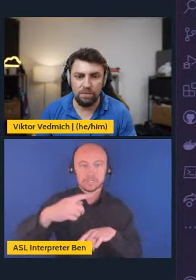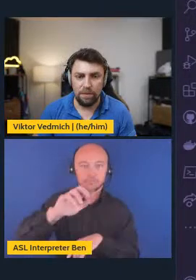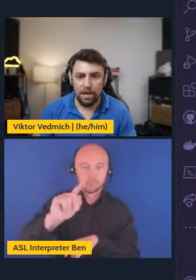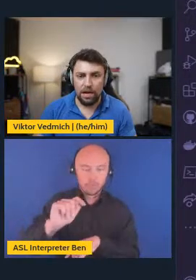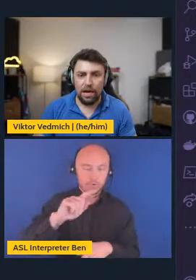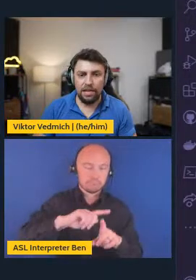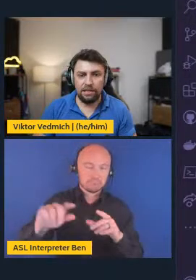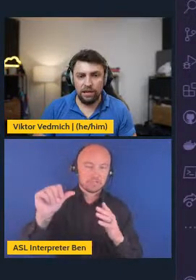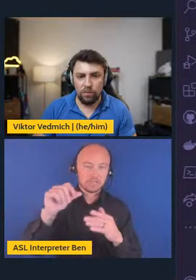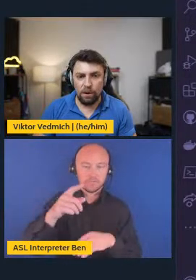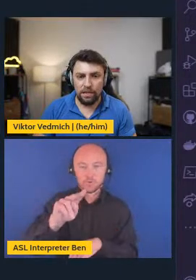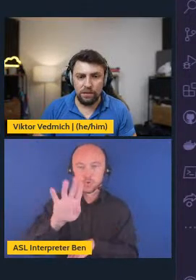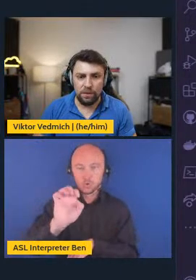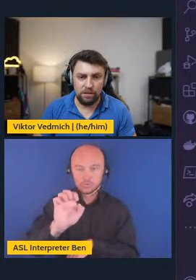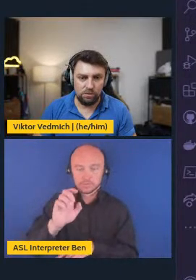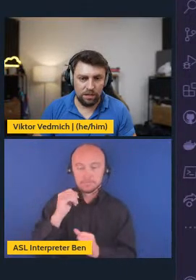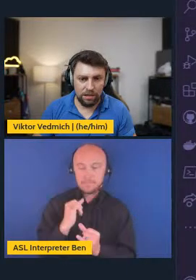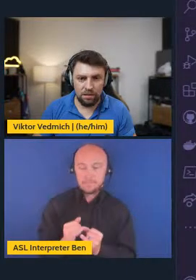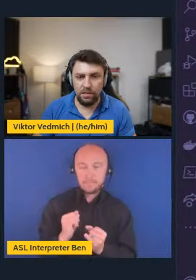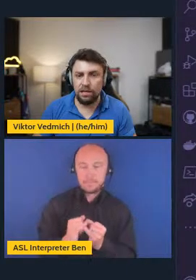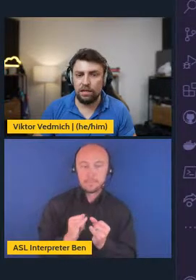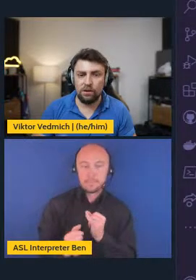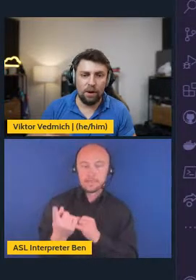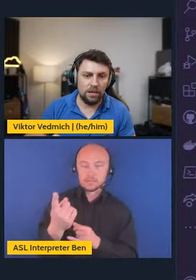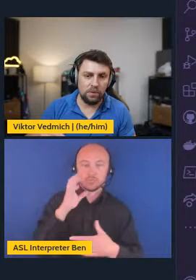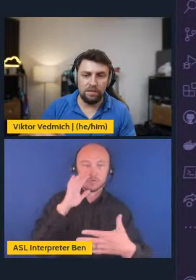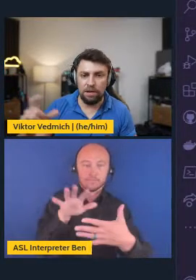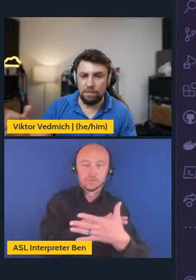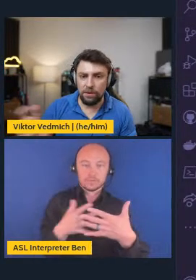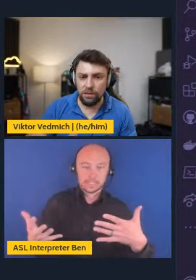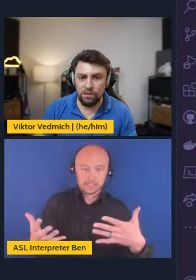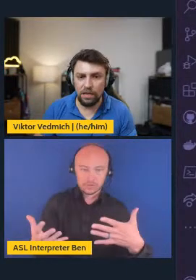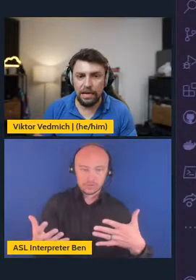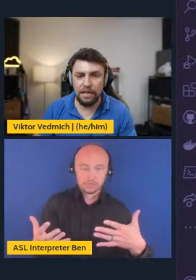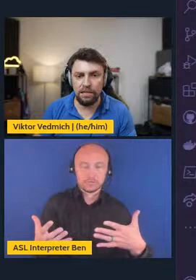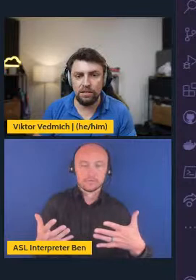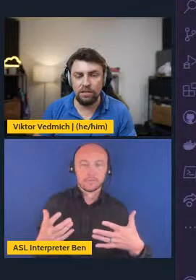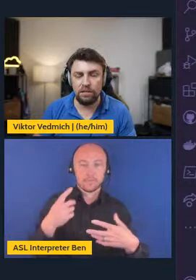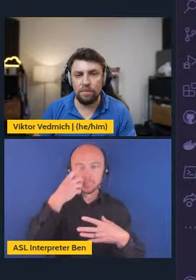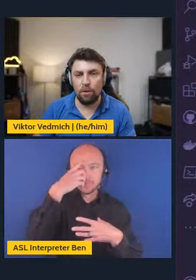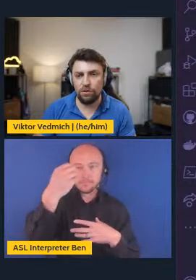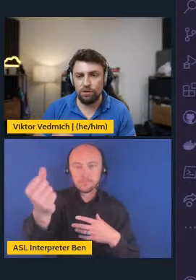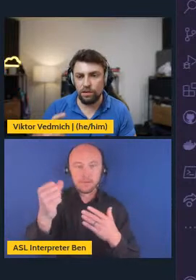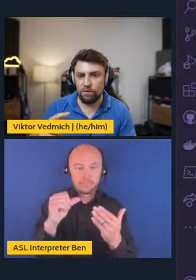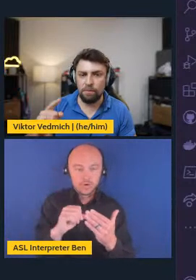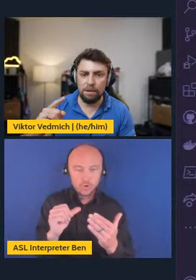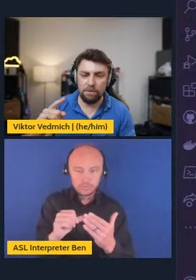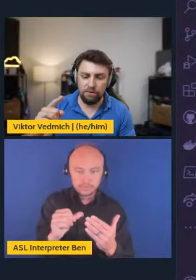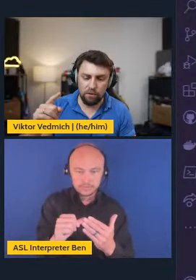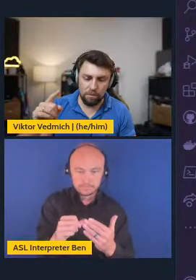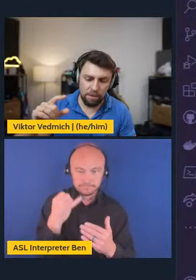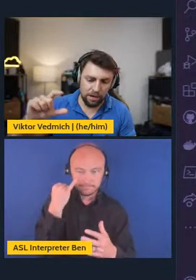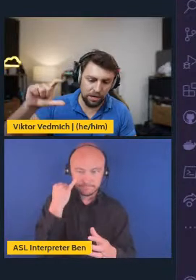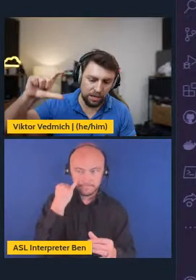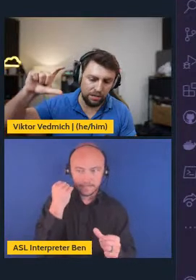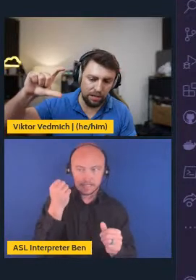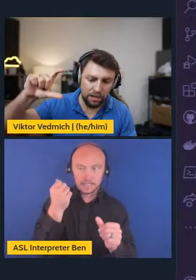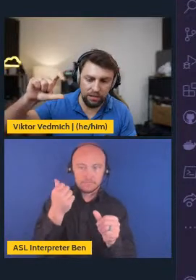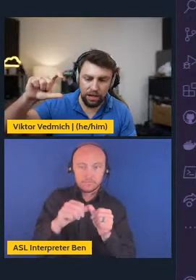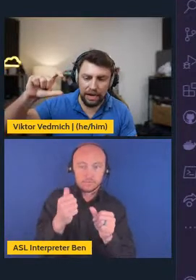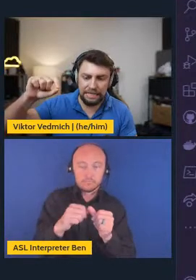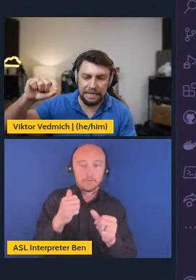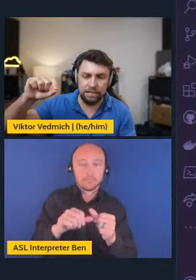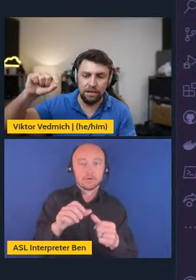nodes. And the last one is related to scheduling, attract with memory nodes. And also, if you remember from my